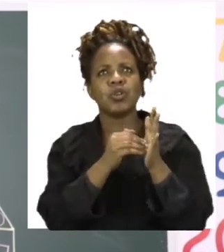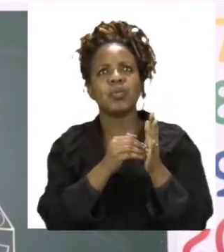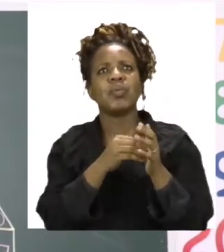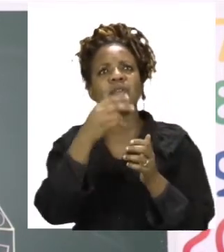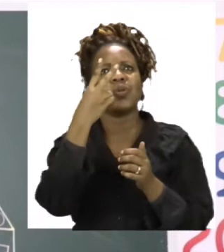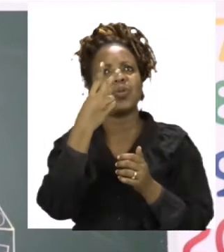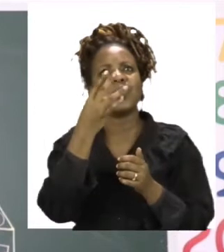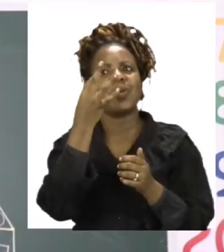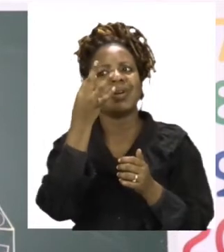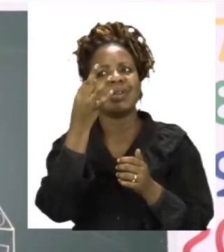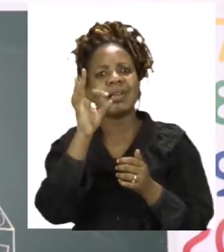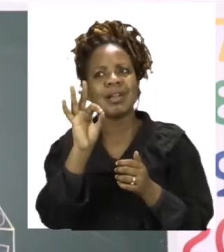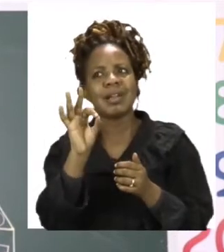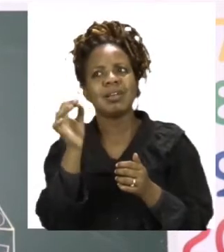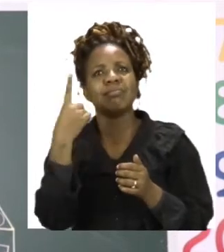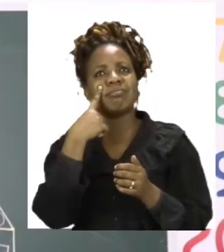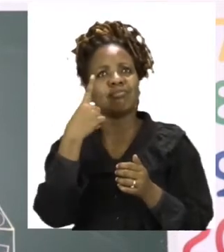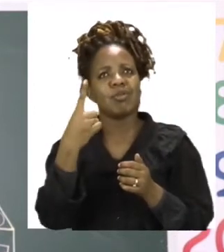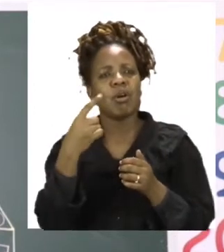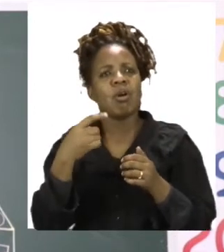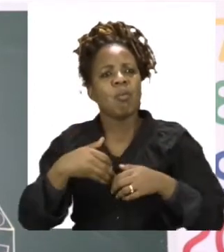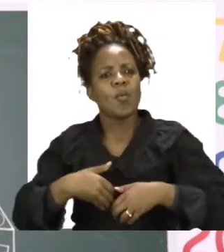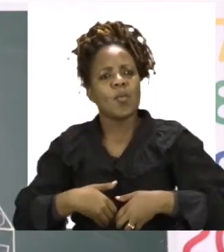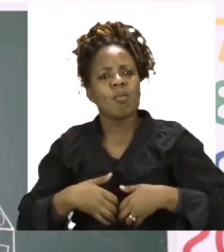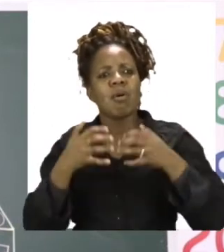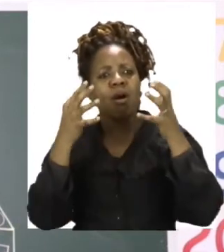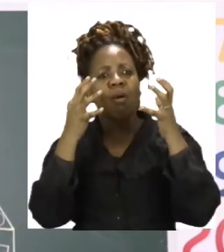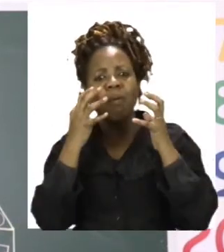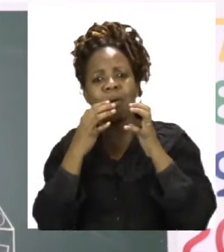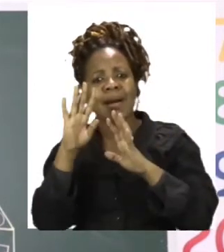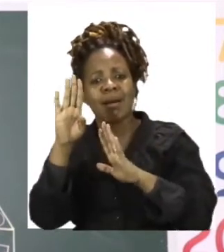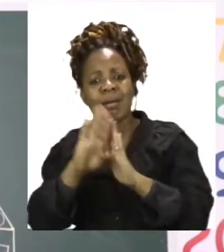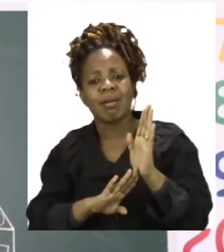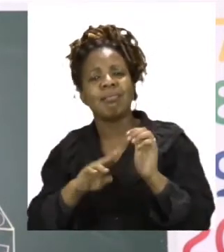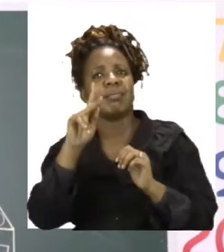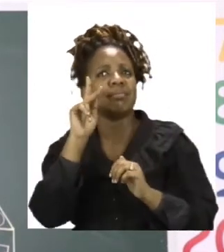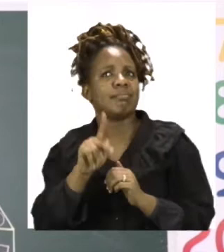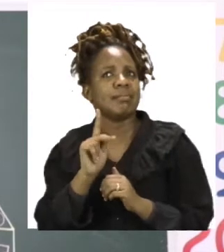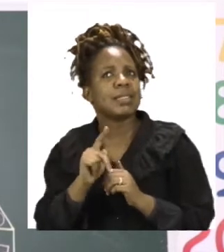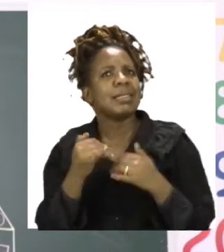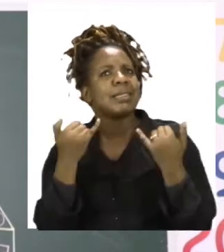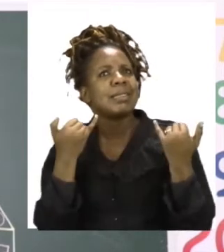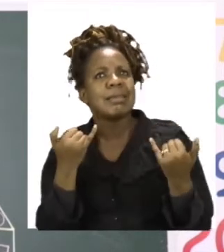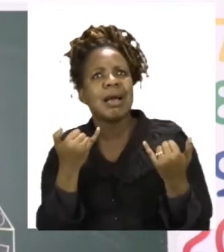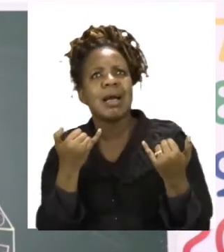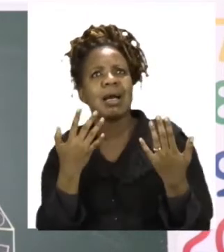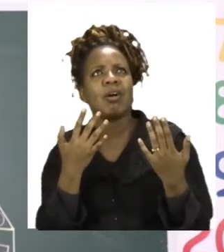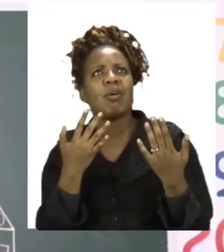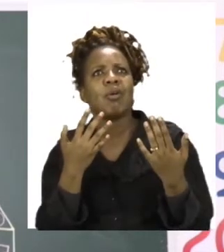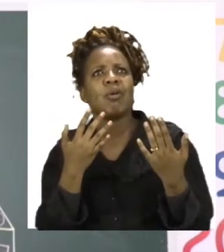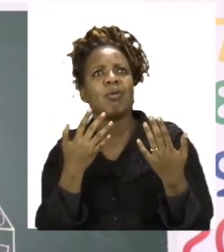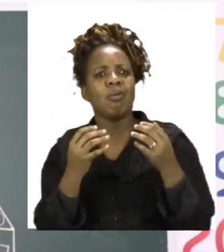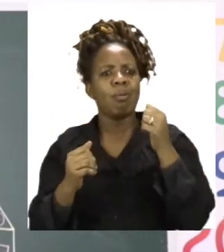again. The hungry lion is waiting for Petrus. What should he do? Which house